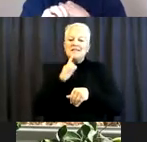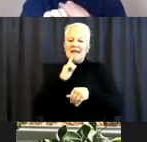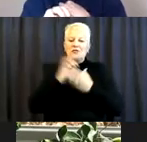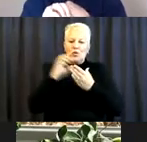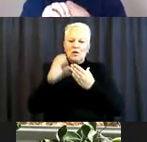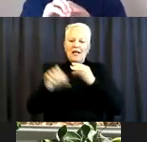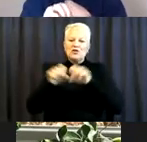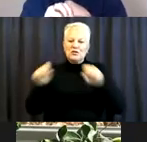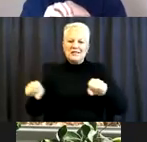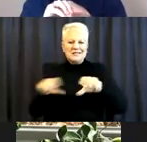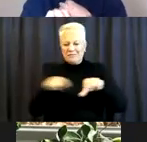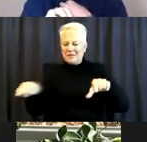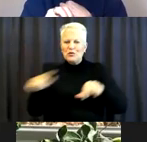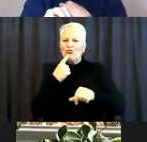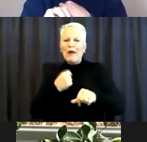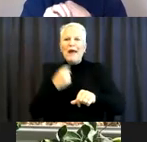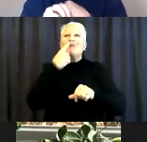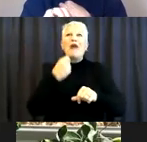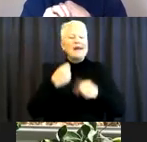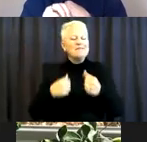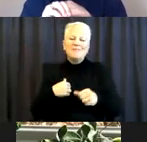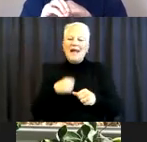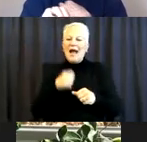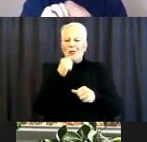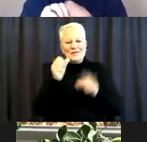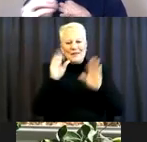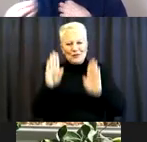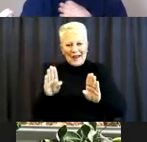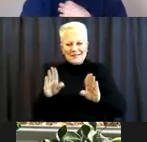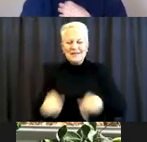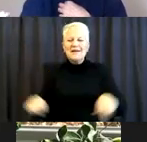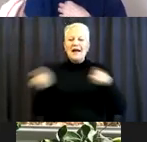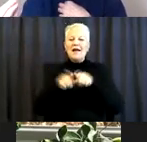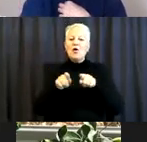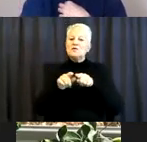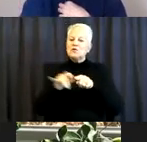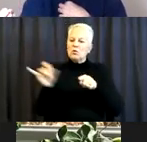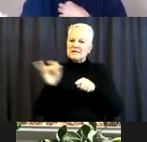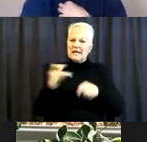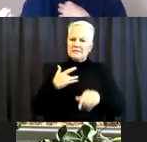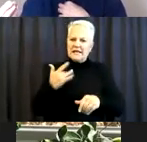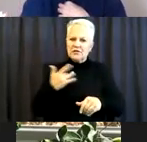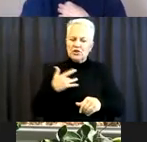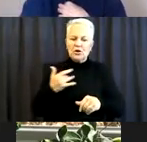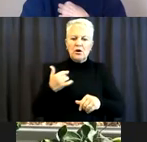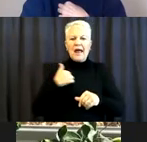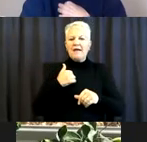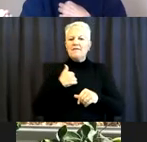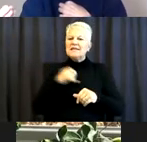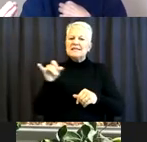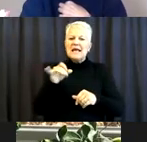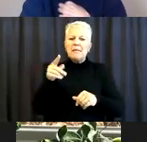system itself. That probably wasn't real great. And also the same texture, the same plastic smooth